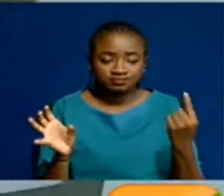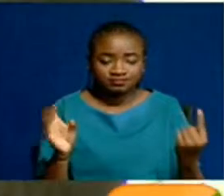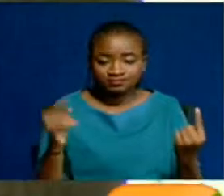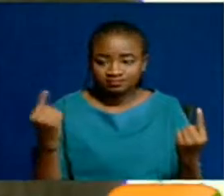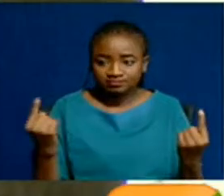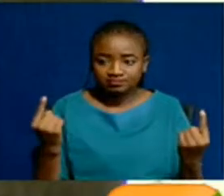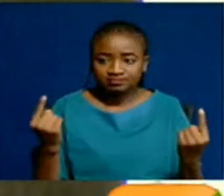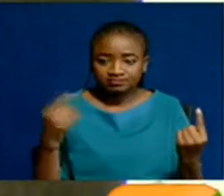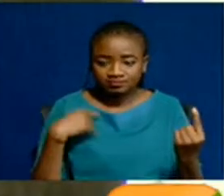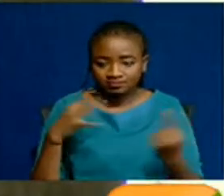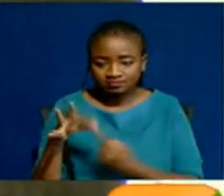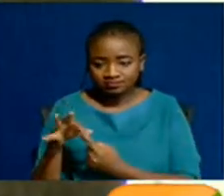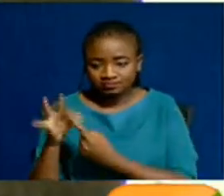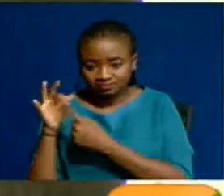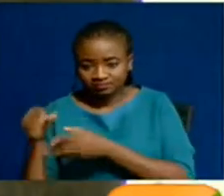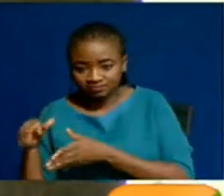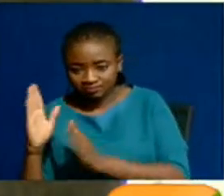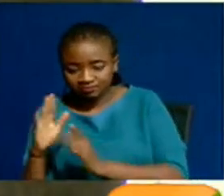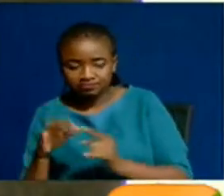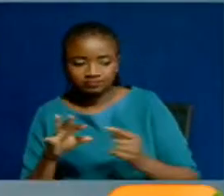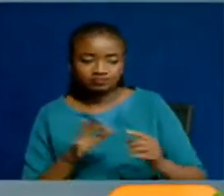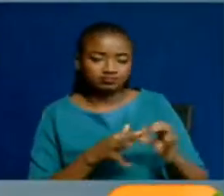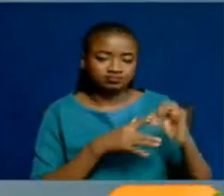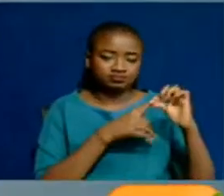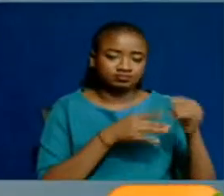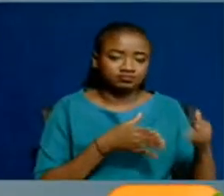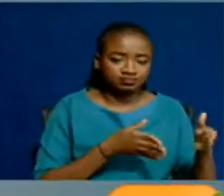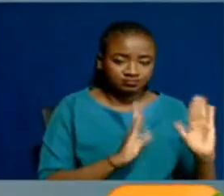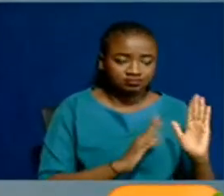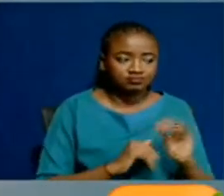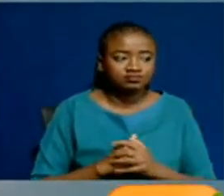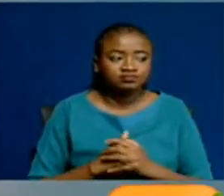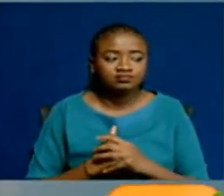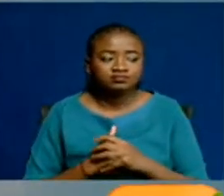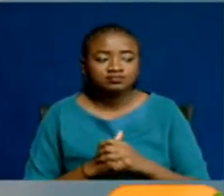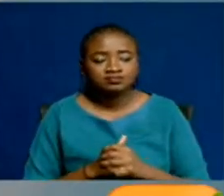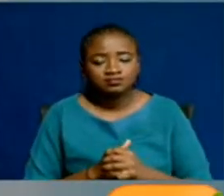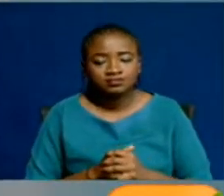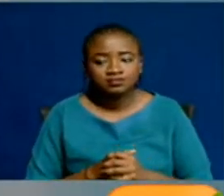distinct routes and rhythms. In this paleactic migration, about